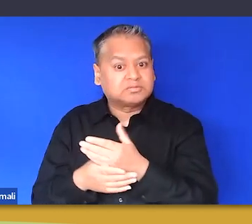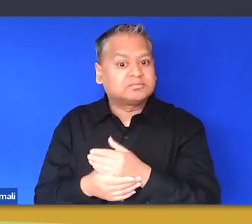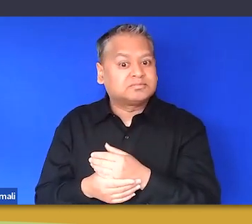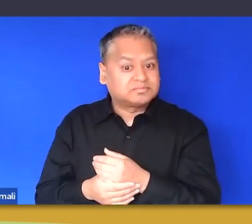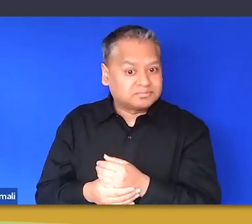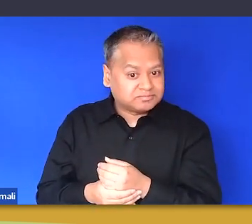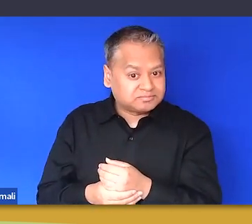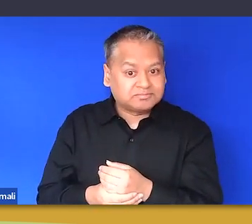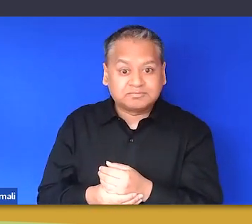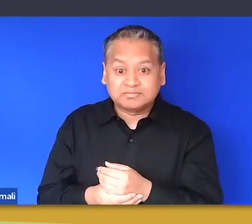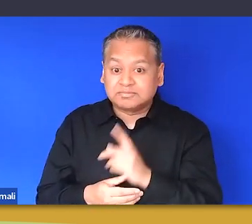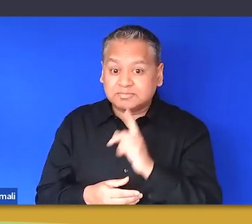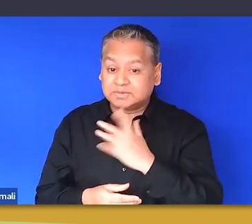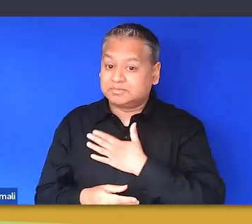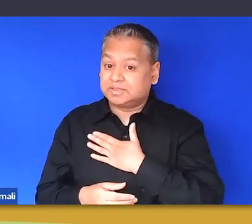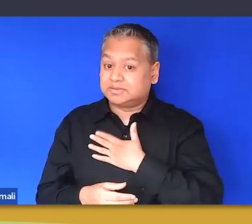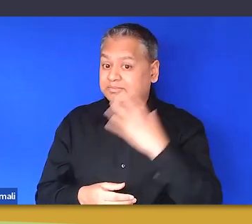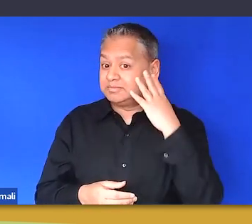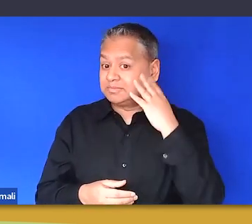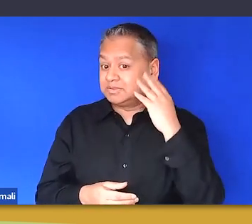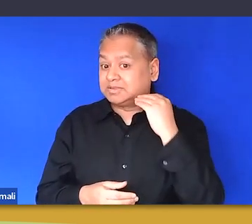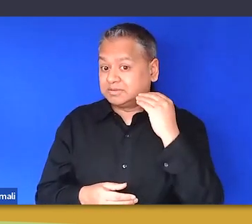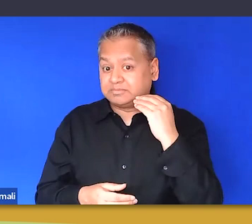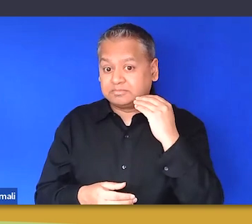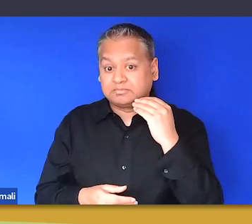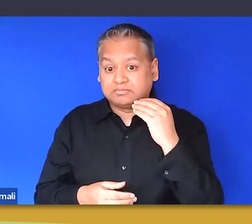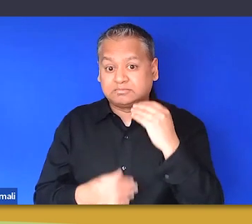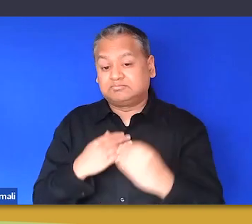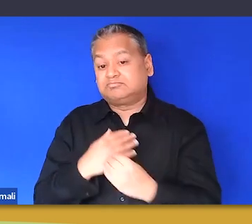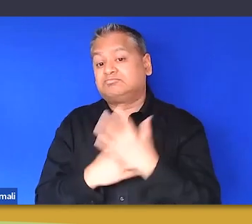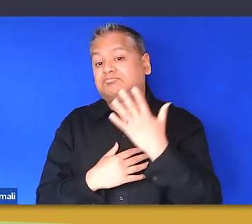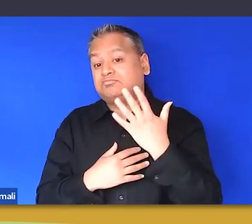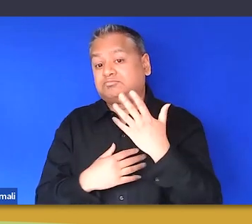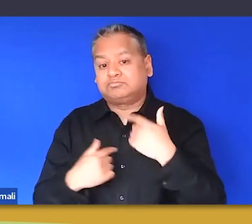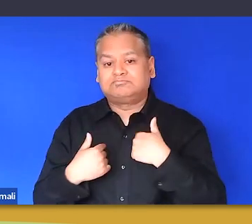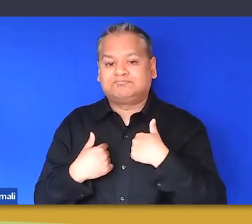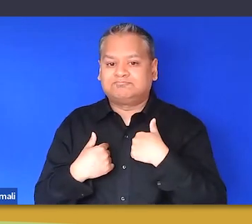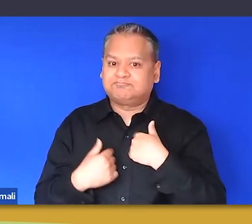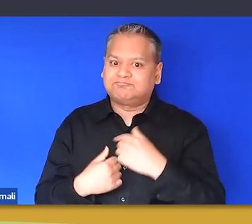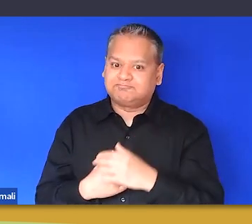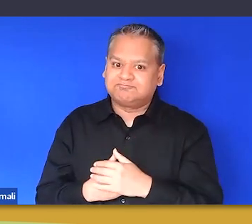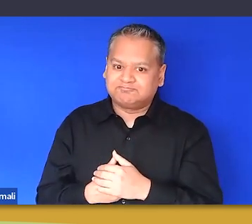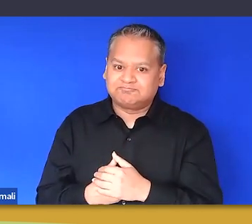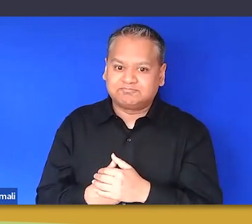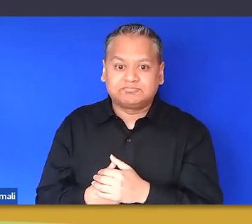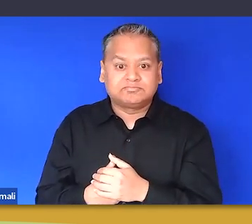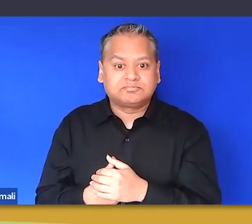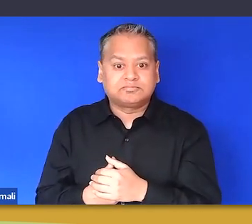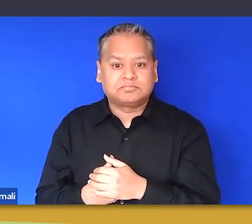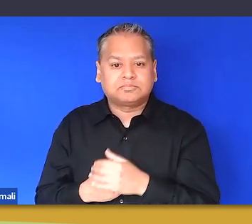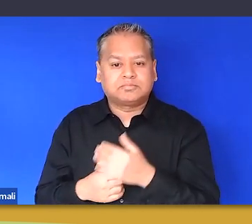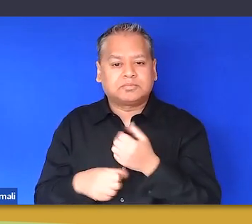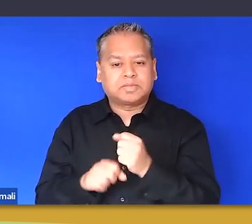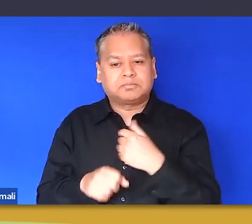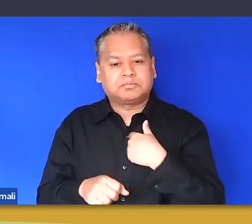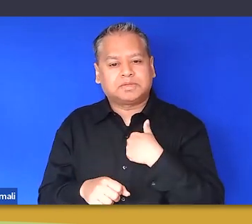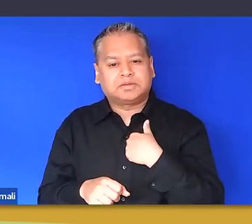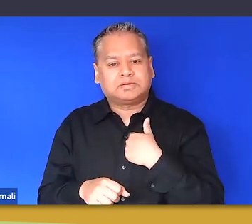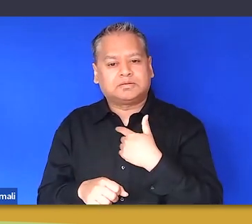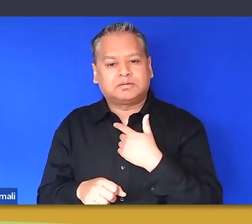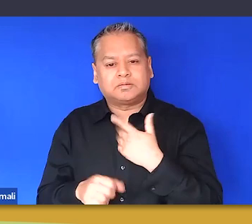My experiences not only have shaped and created this, but also